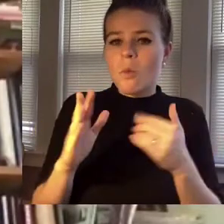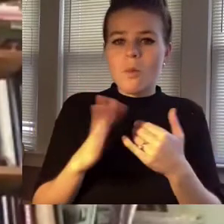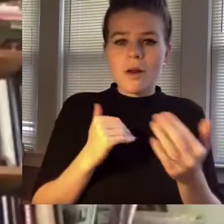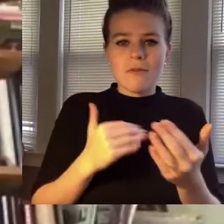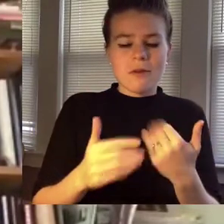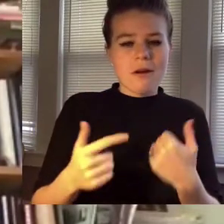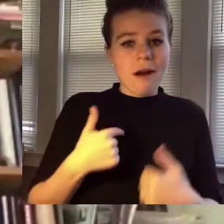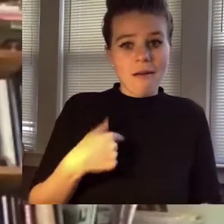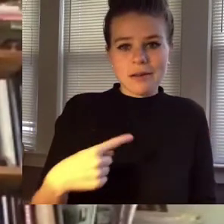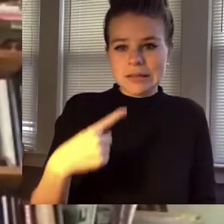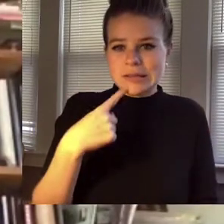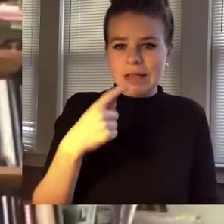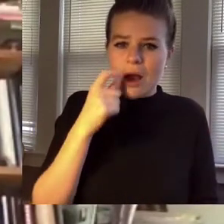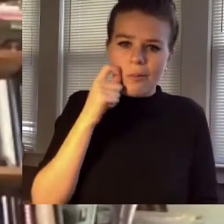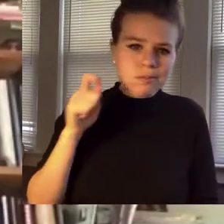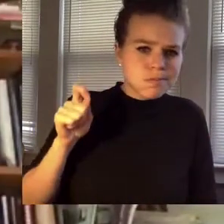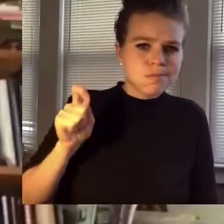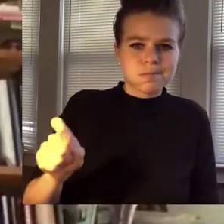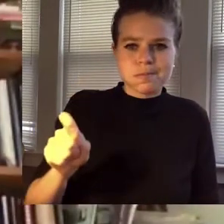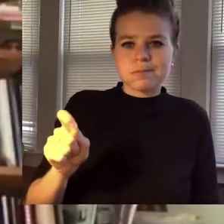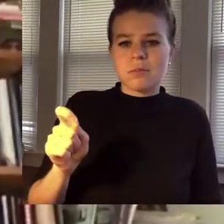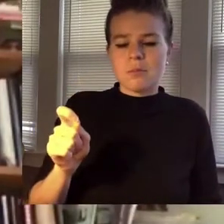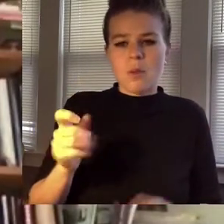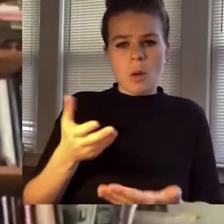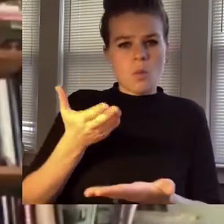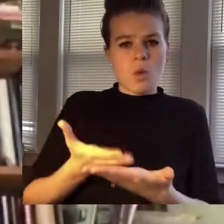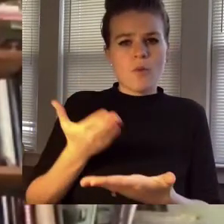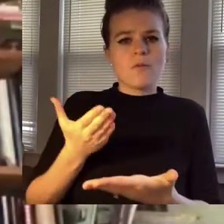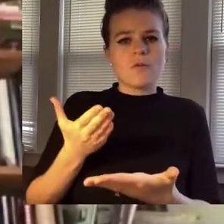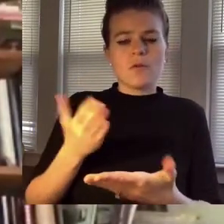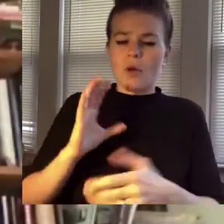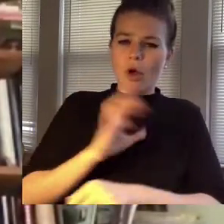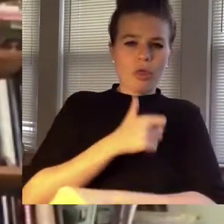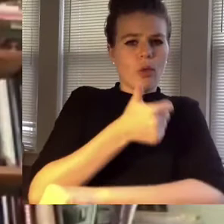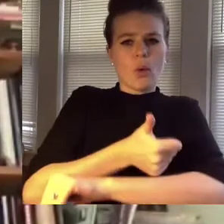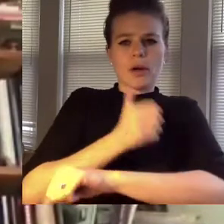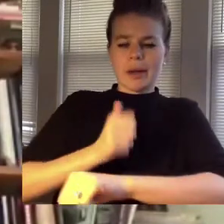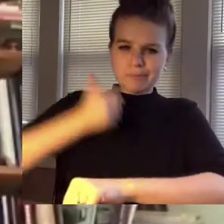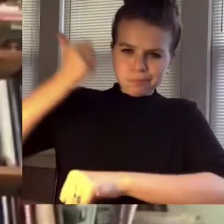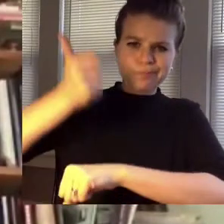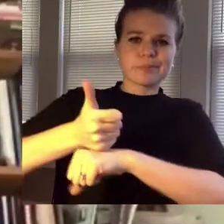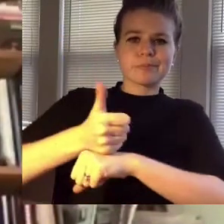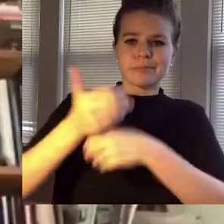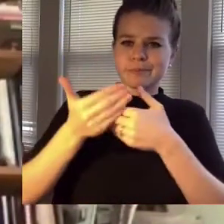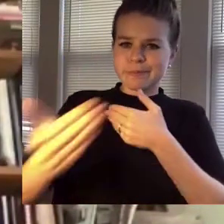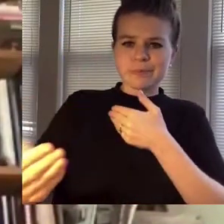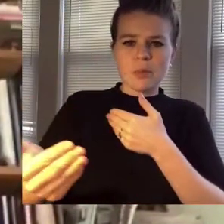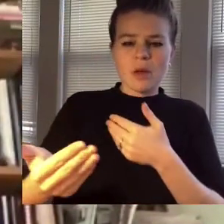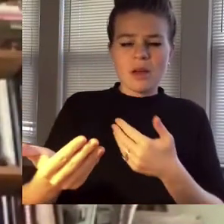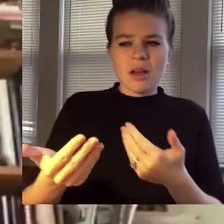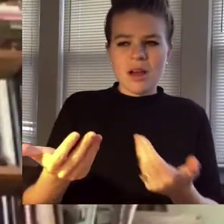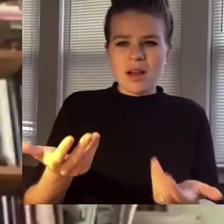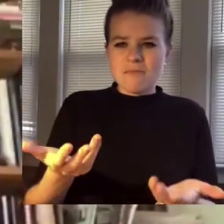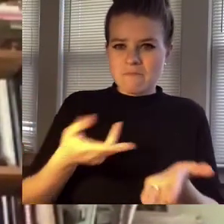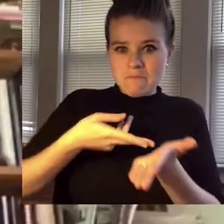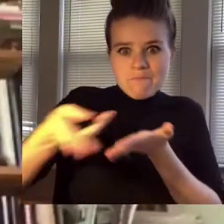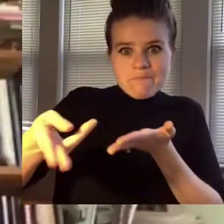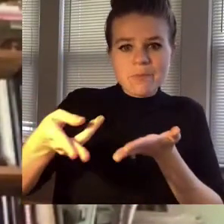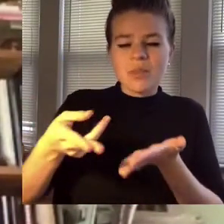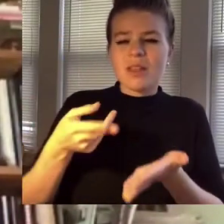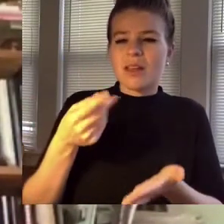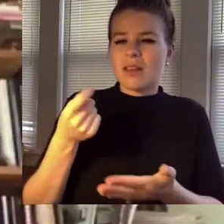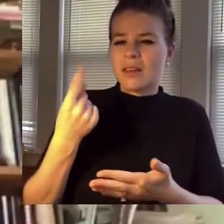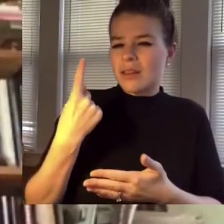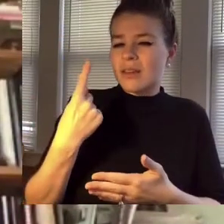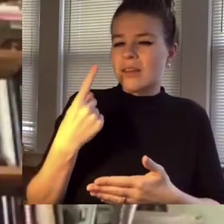the absolute or some kind of truth, some kind of authoritative truth. And this is even more untrustworthy